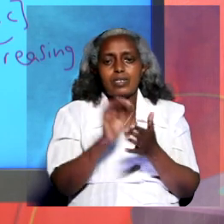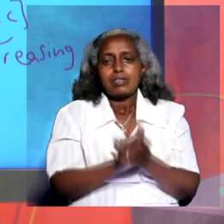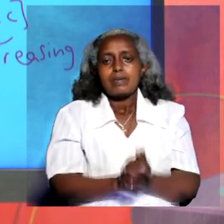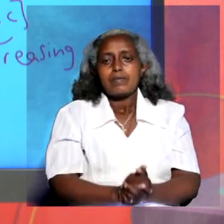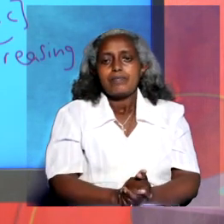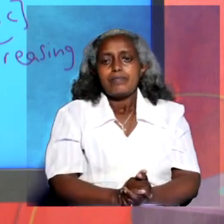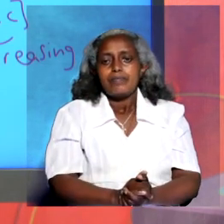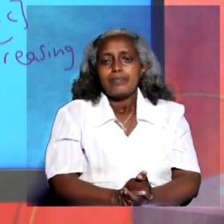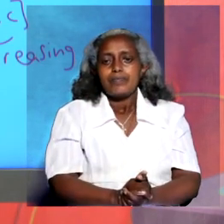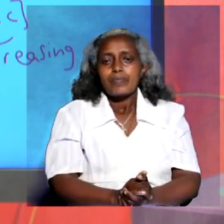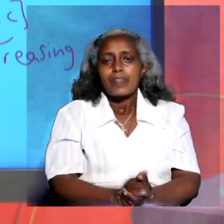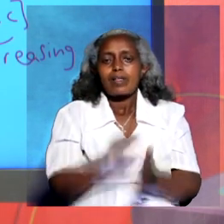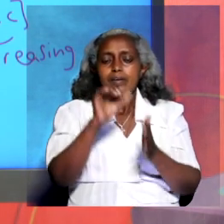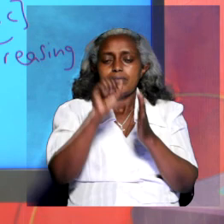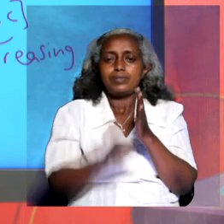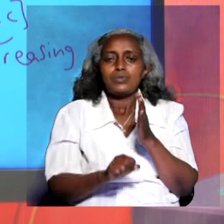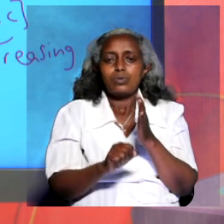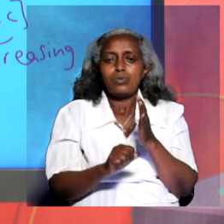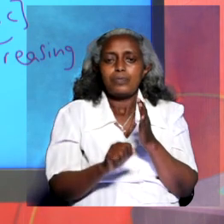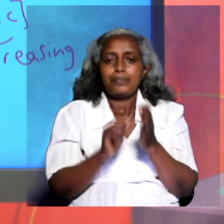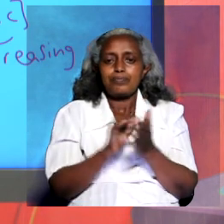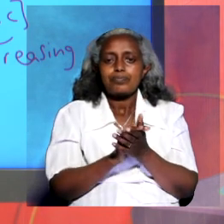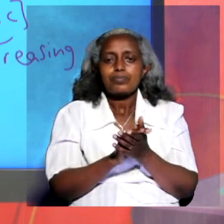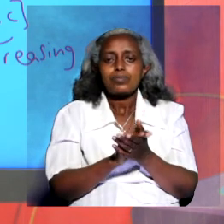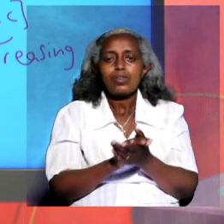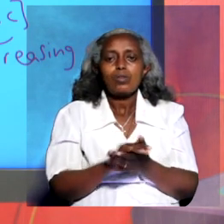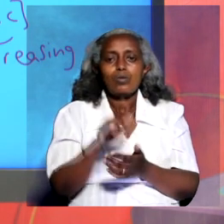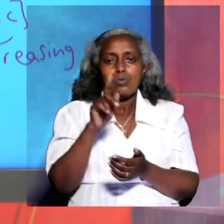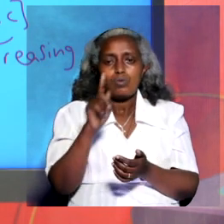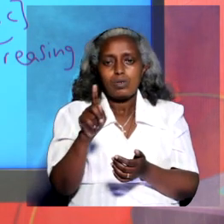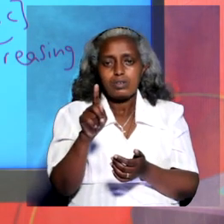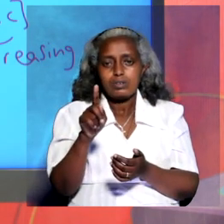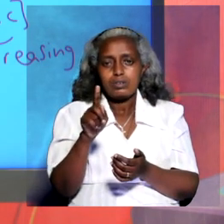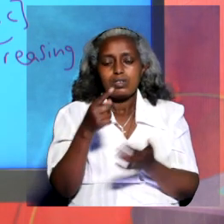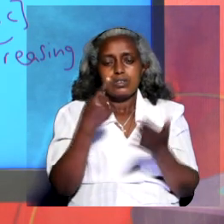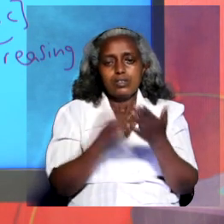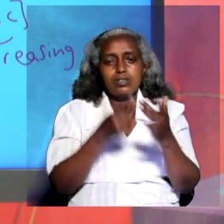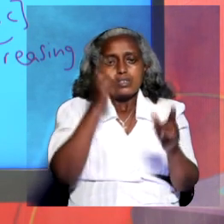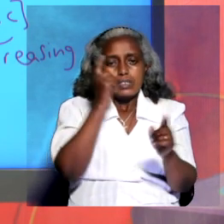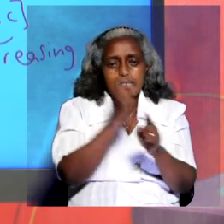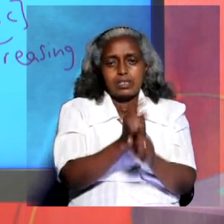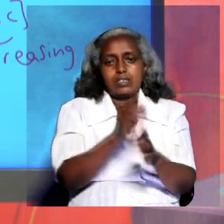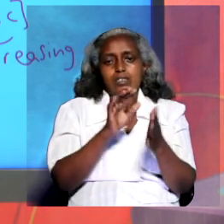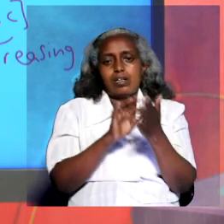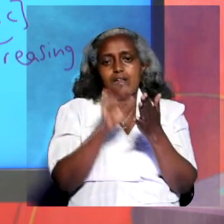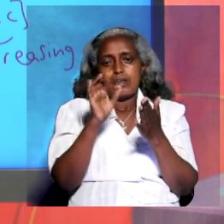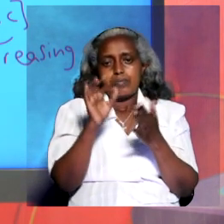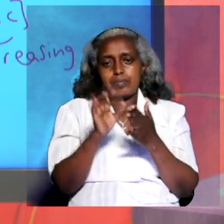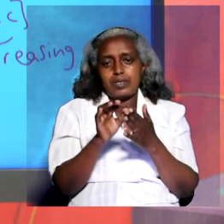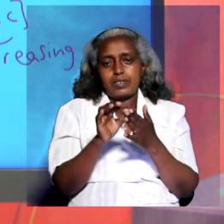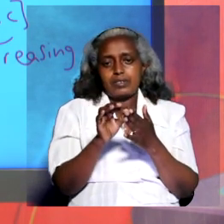numbers. So, one, at this critical number,